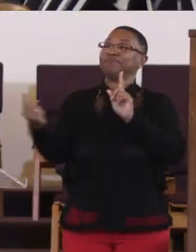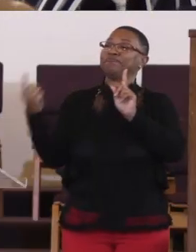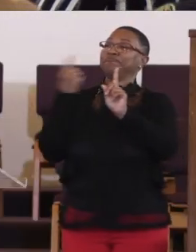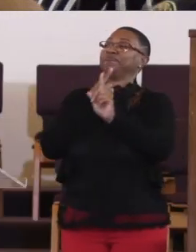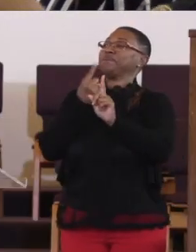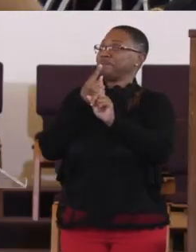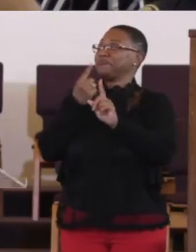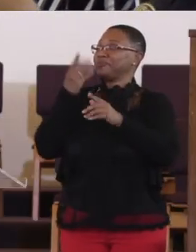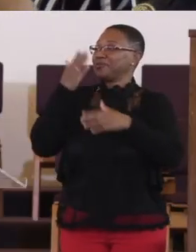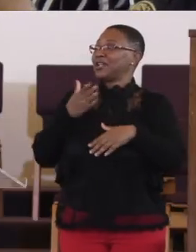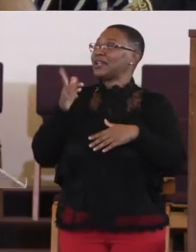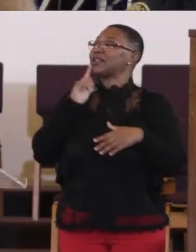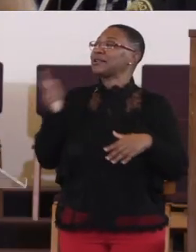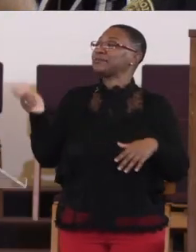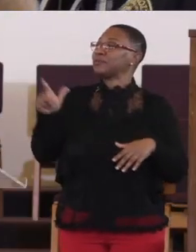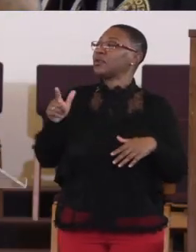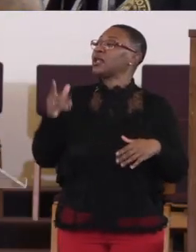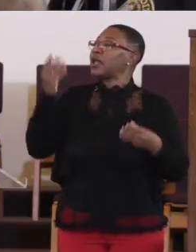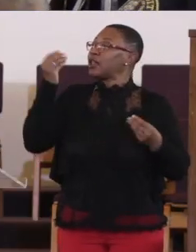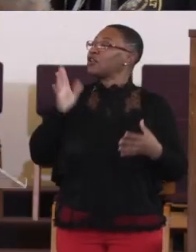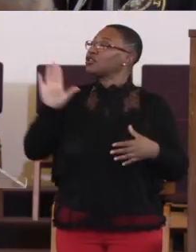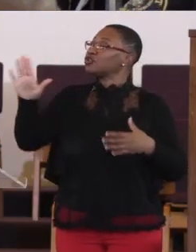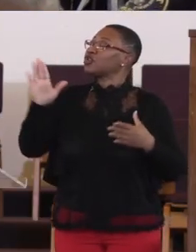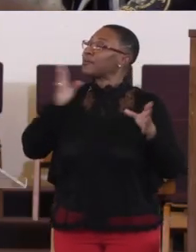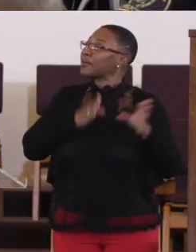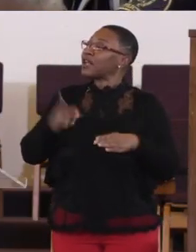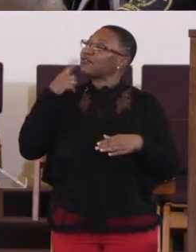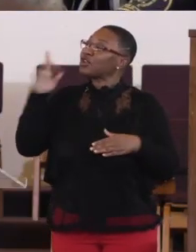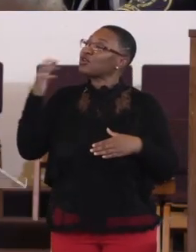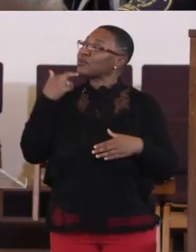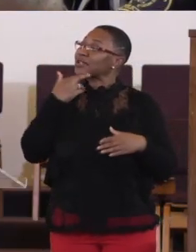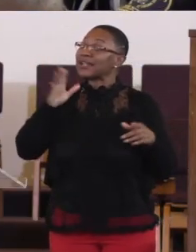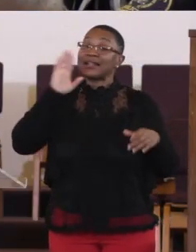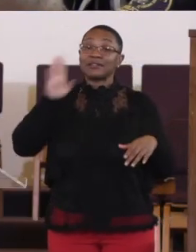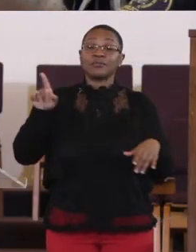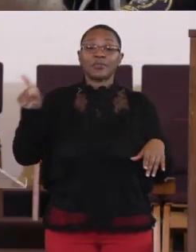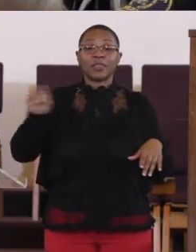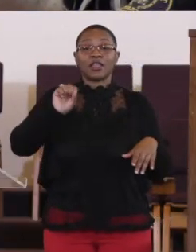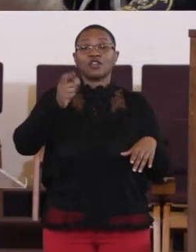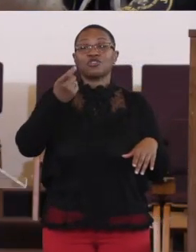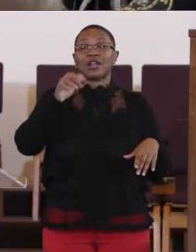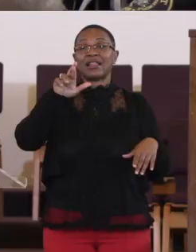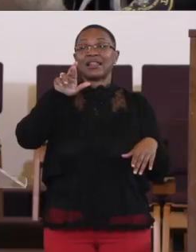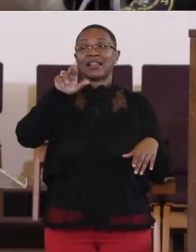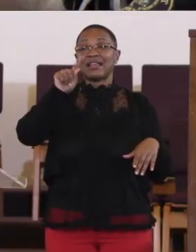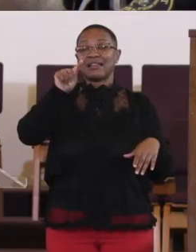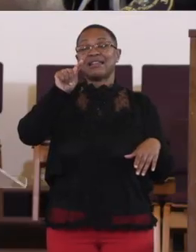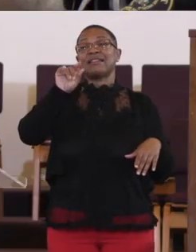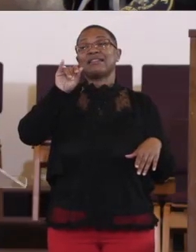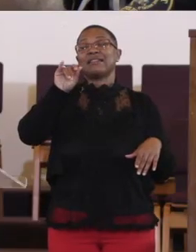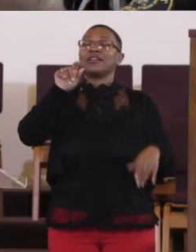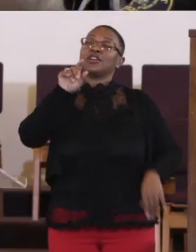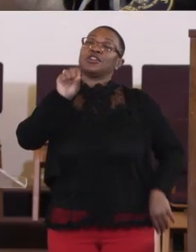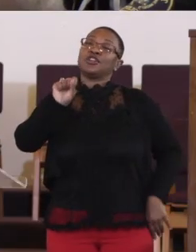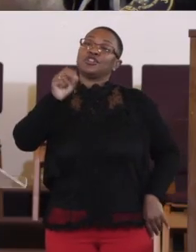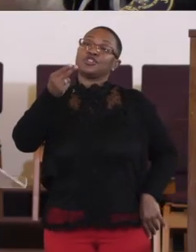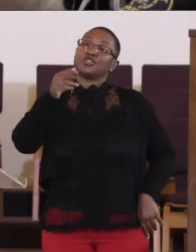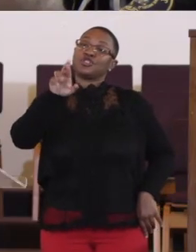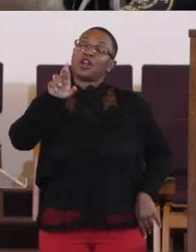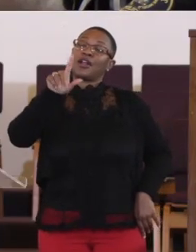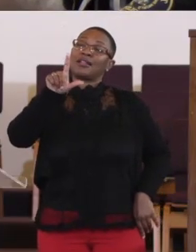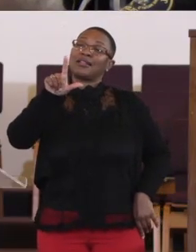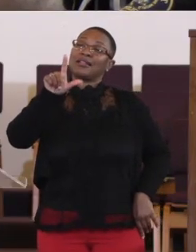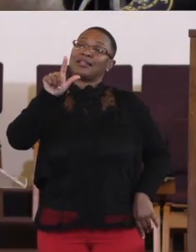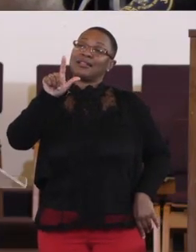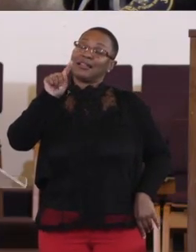go to the woman right behind you after that. But tell us about your plan for your restaurant. Hi, yes, my name is Charlotta Hall, and I'm in the process of opening up Cash Only Bistro, which